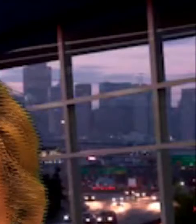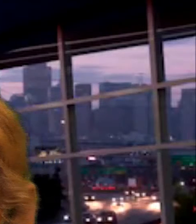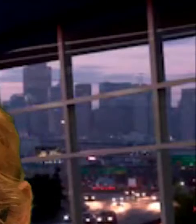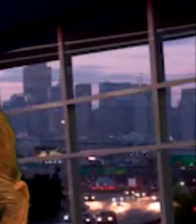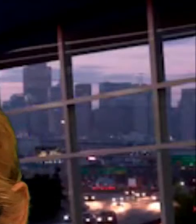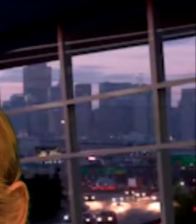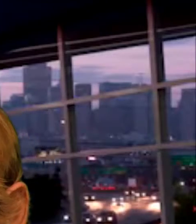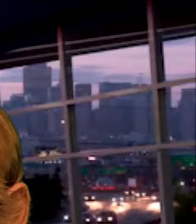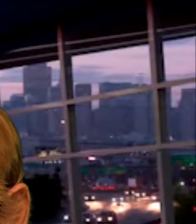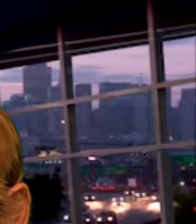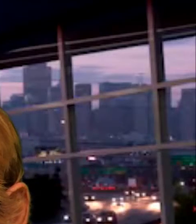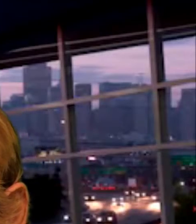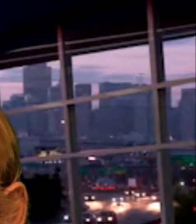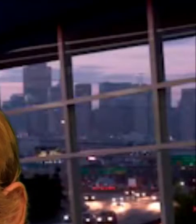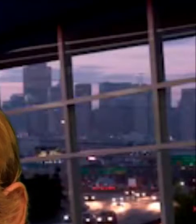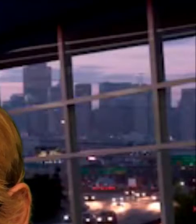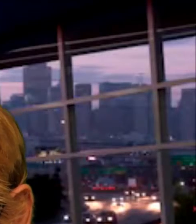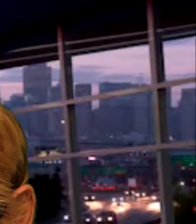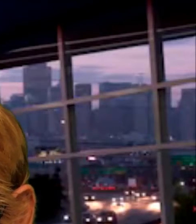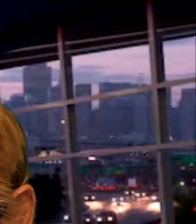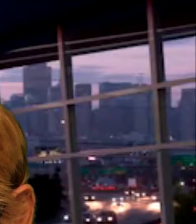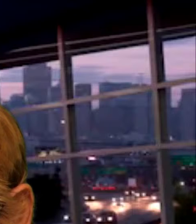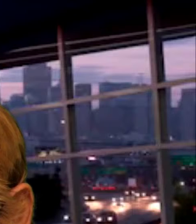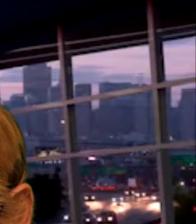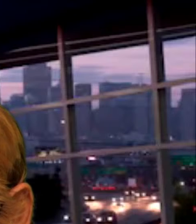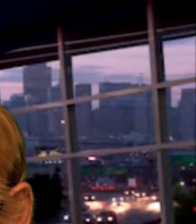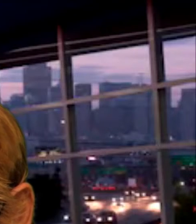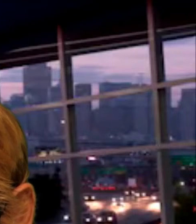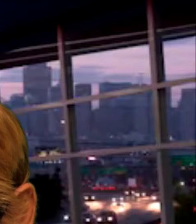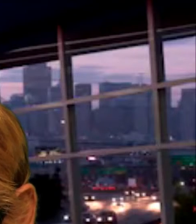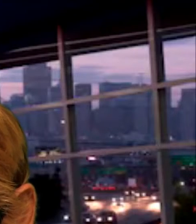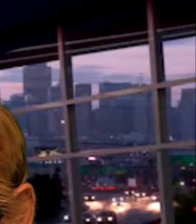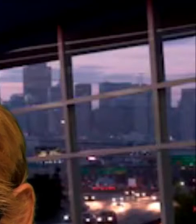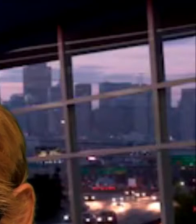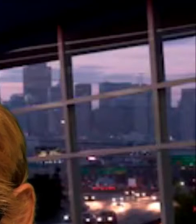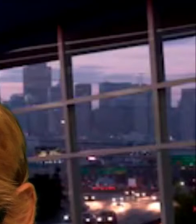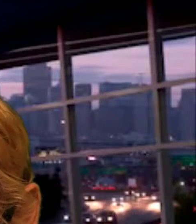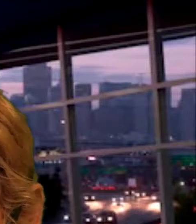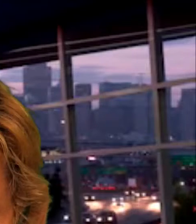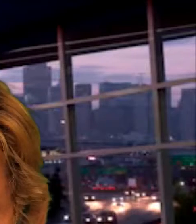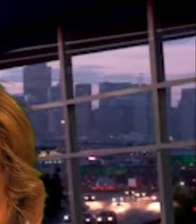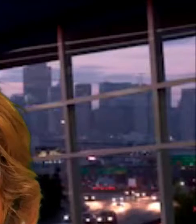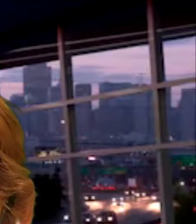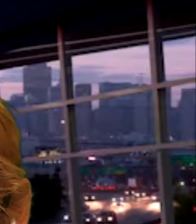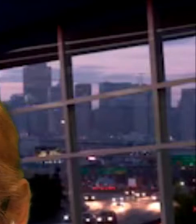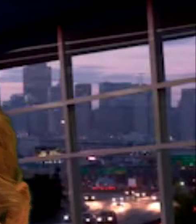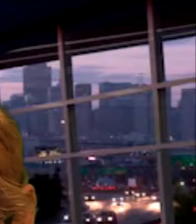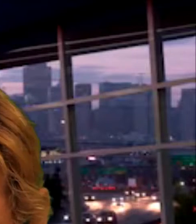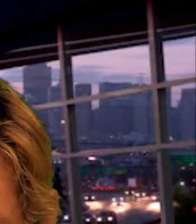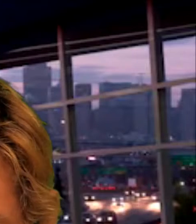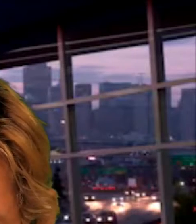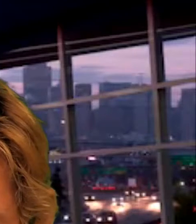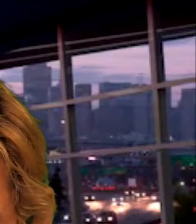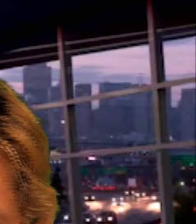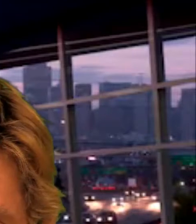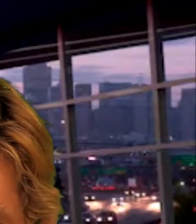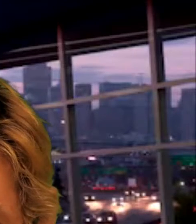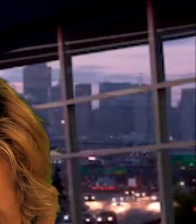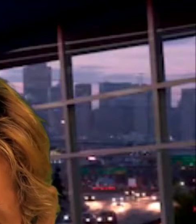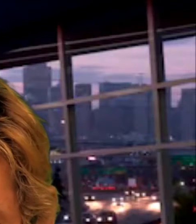And you're saying, well, maybe the numbers are turning around a little bit, and that's why we're doing this, and da-da-da-da-da.